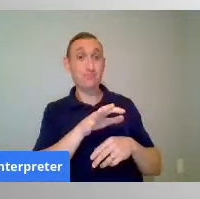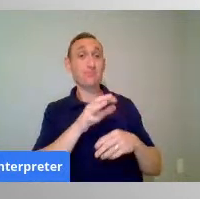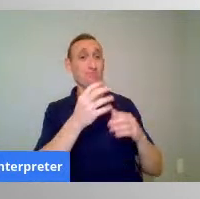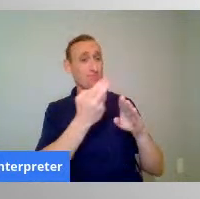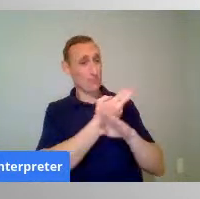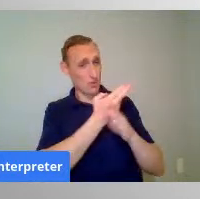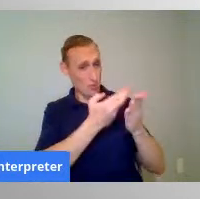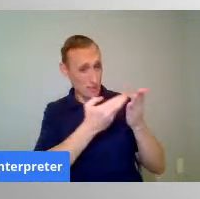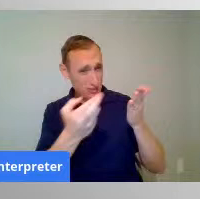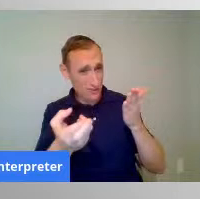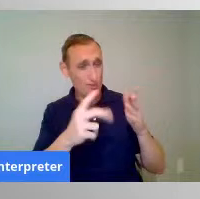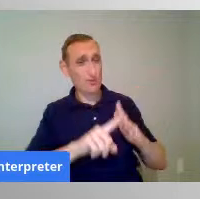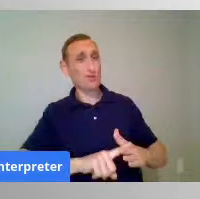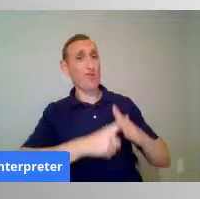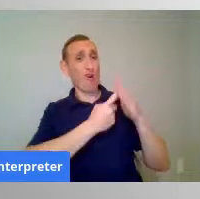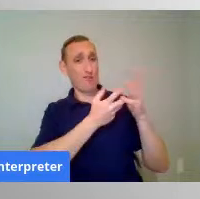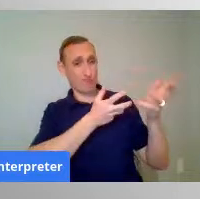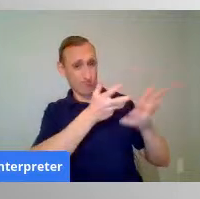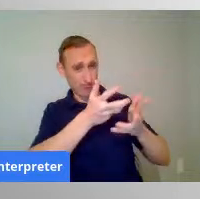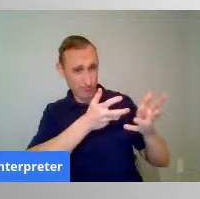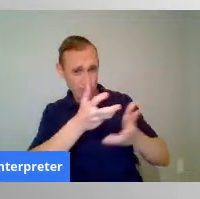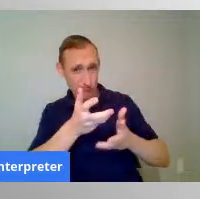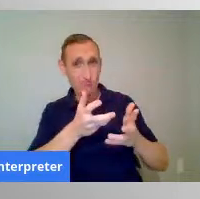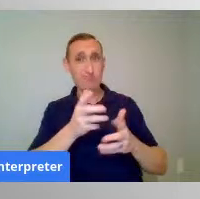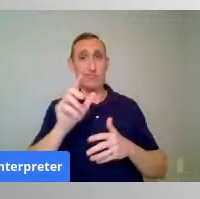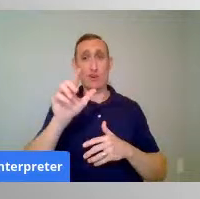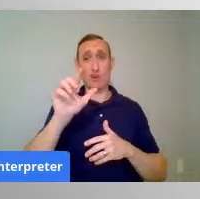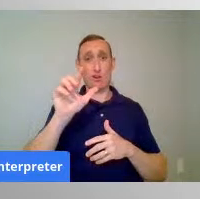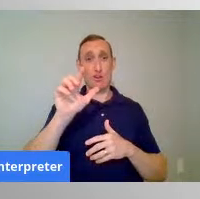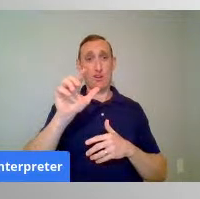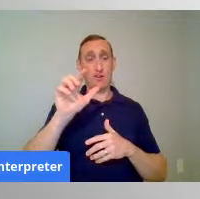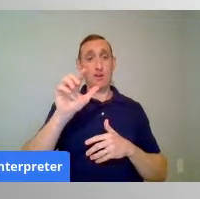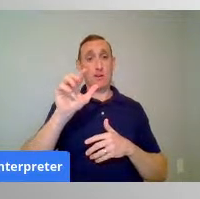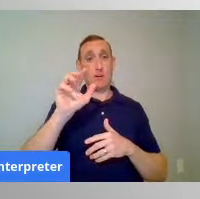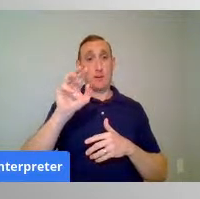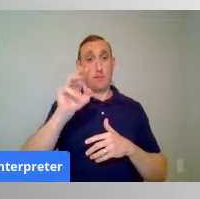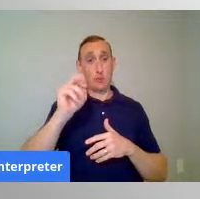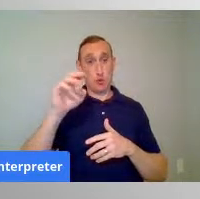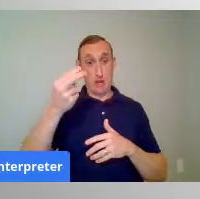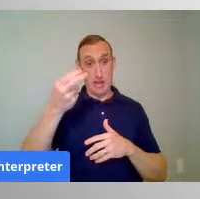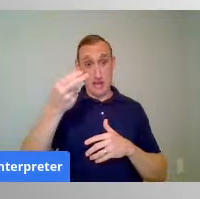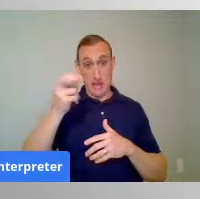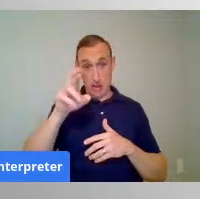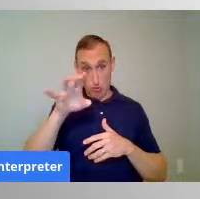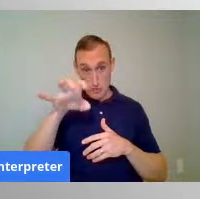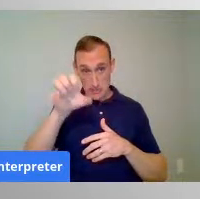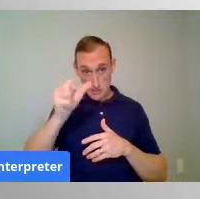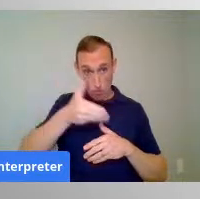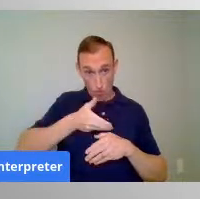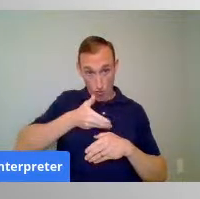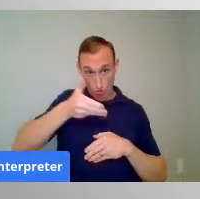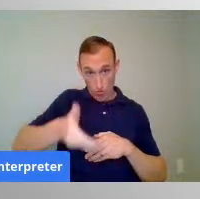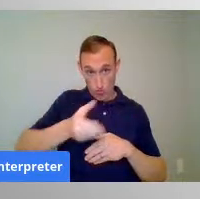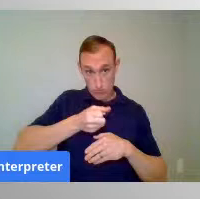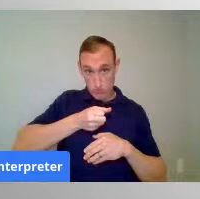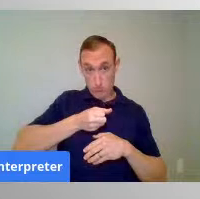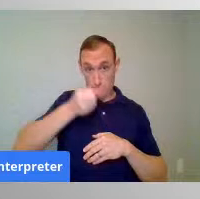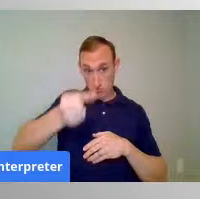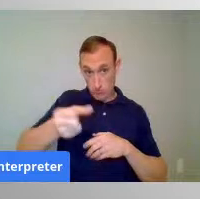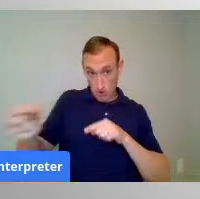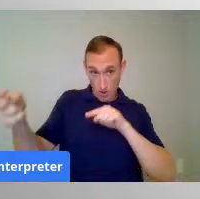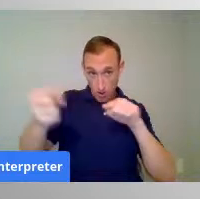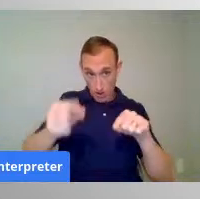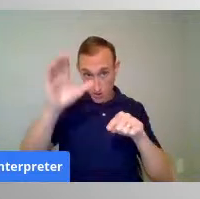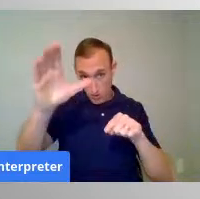conversation going. And again, thank you to Lawrence so much for the opportunity to present. I mean, if this is a spark that lights a greater,